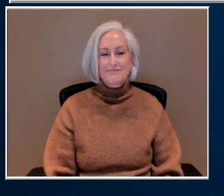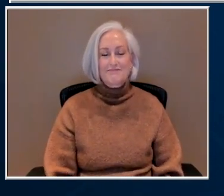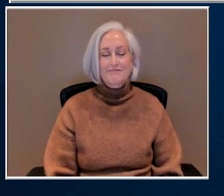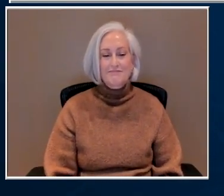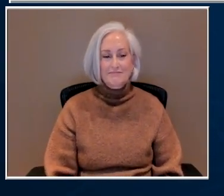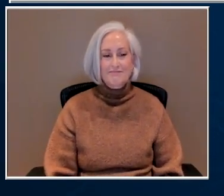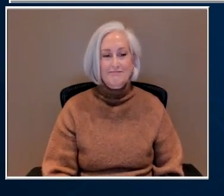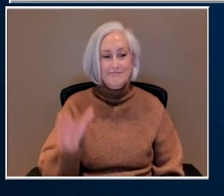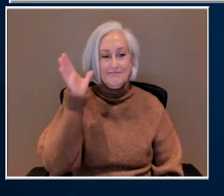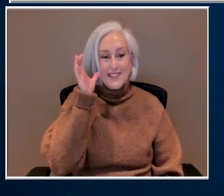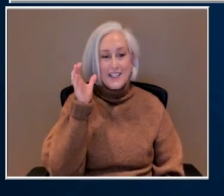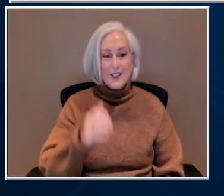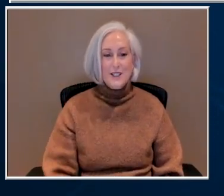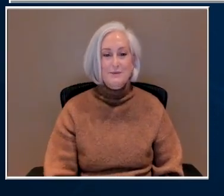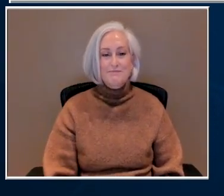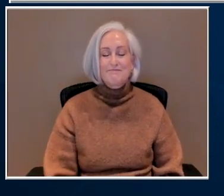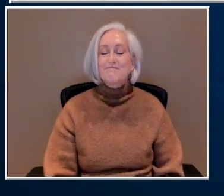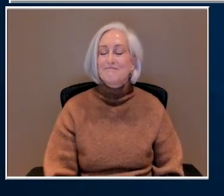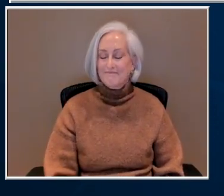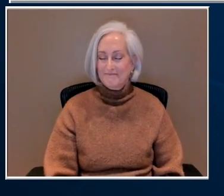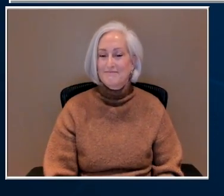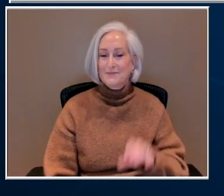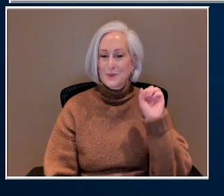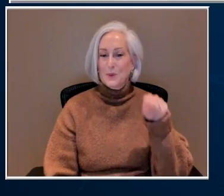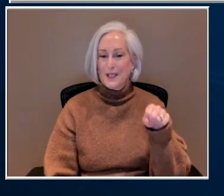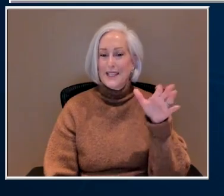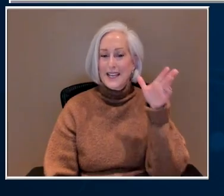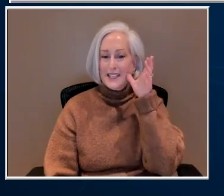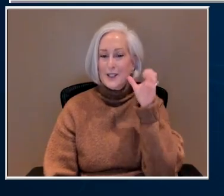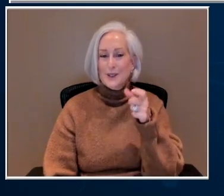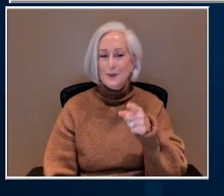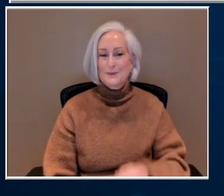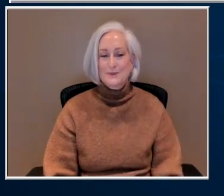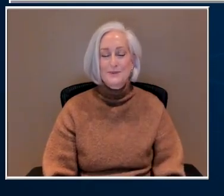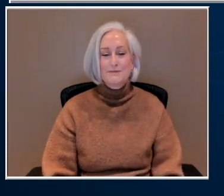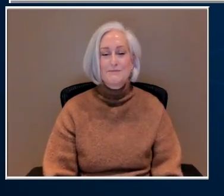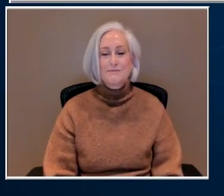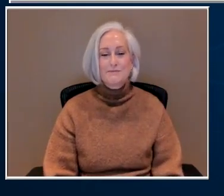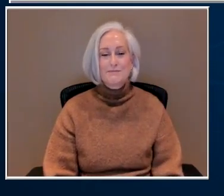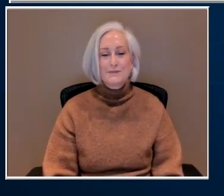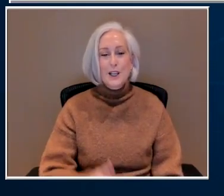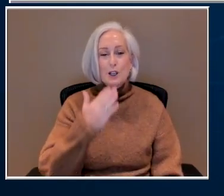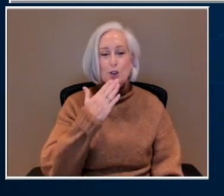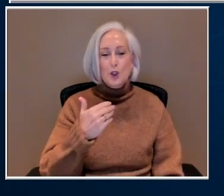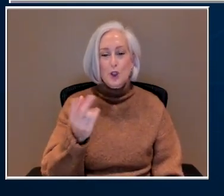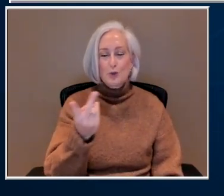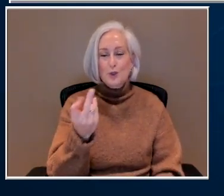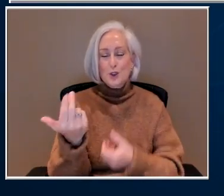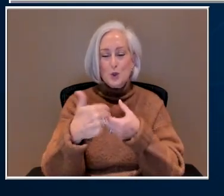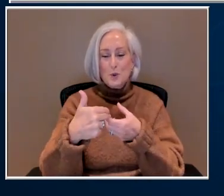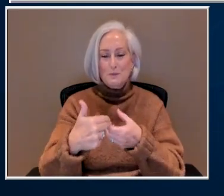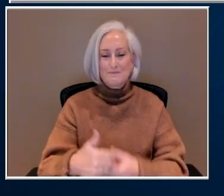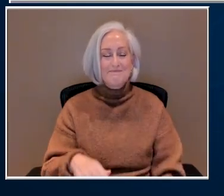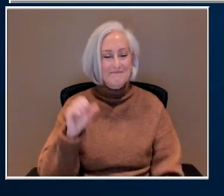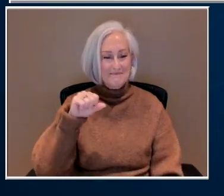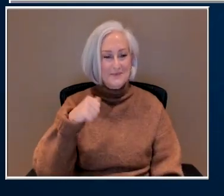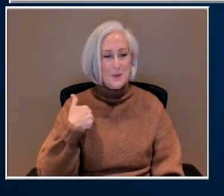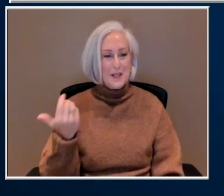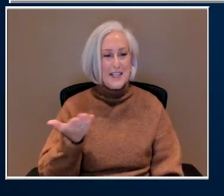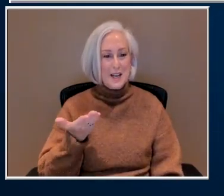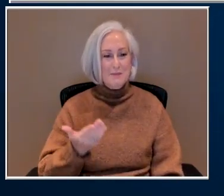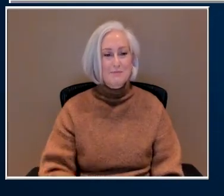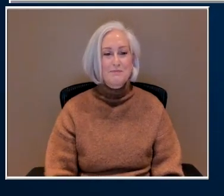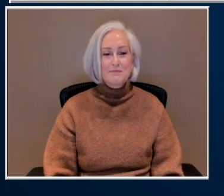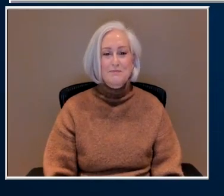Can you hear us? I can hear you. Okay. Good to have you both. Yes, we are here. Oh, I'm